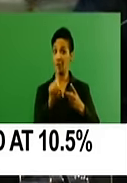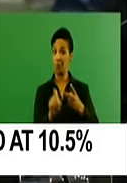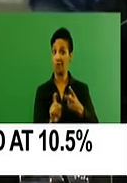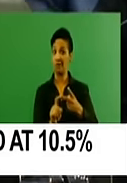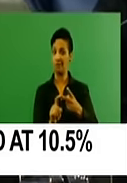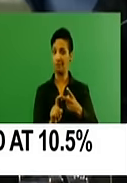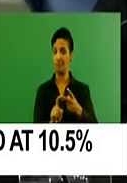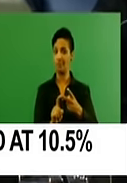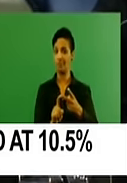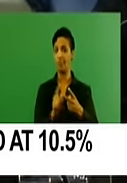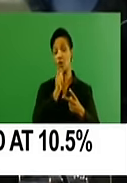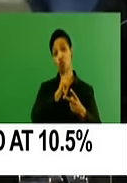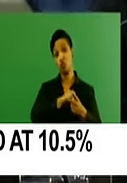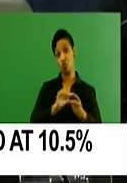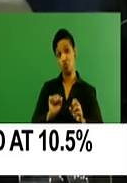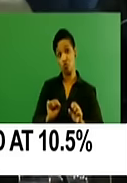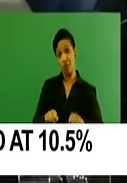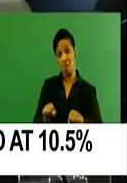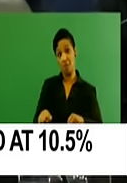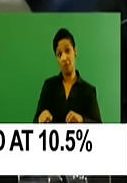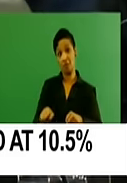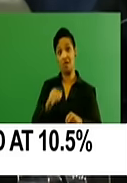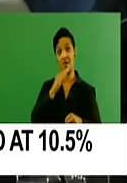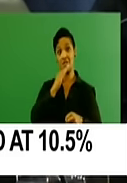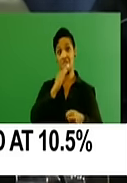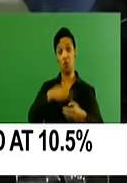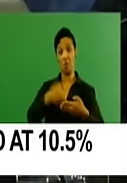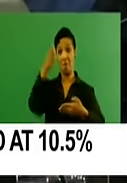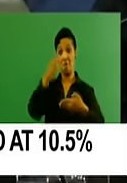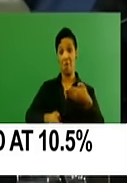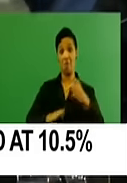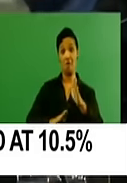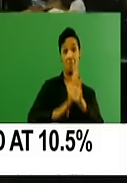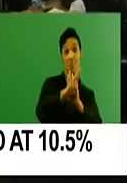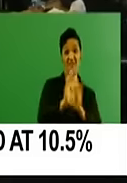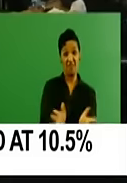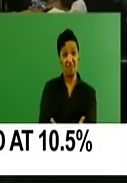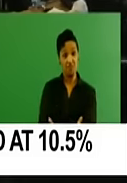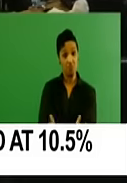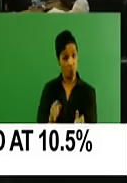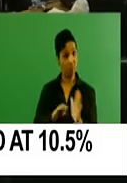is there any possibility that this is the end of the hiking cycle?